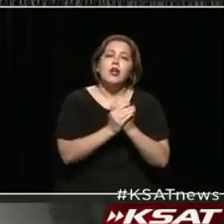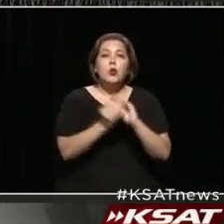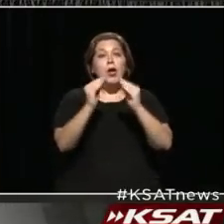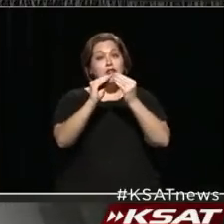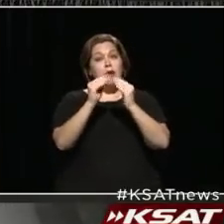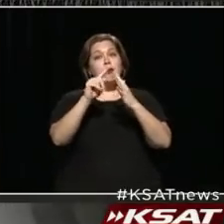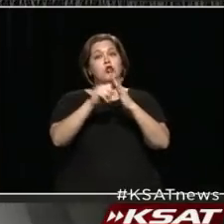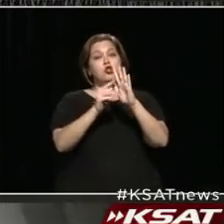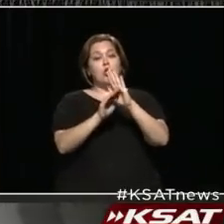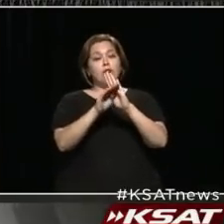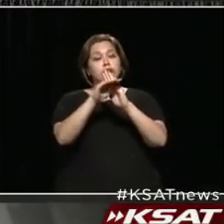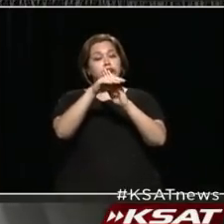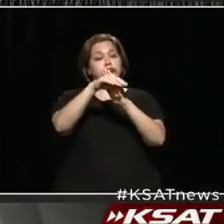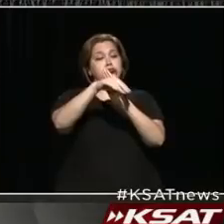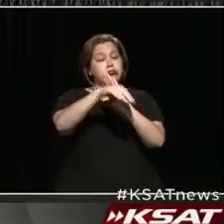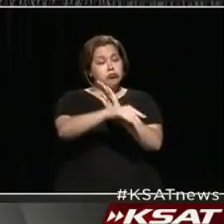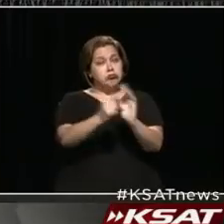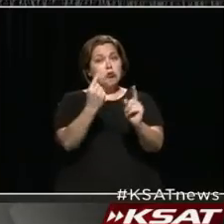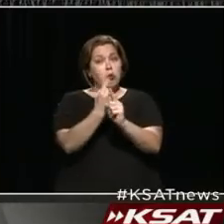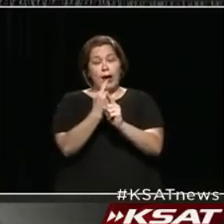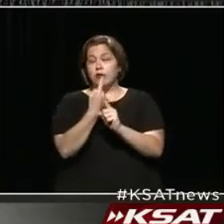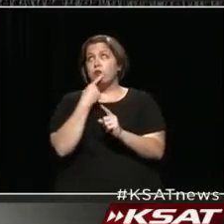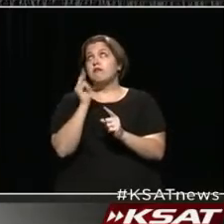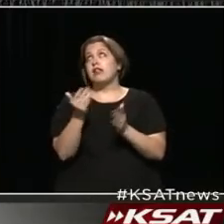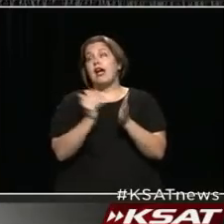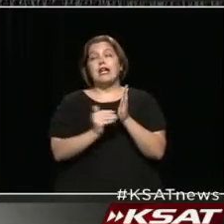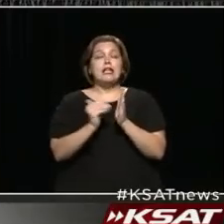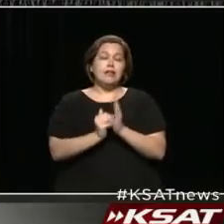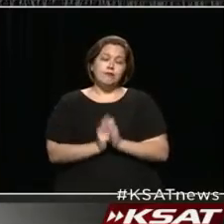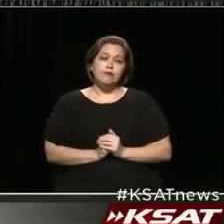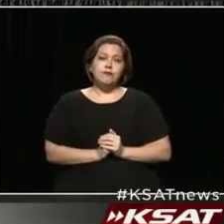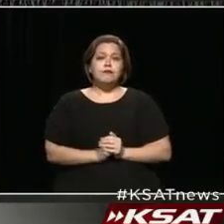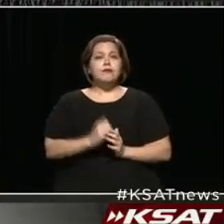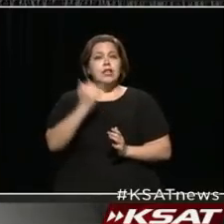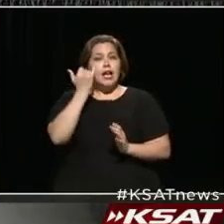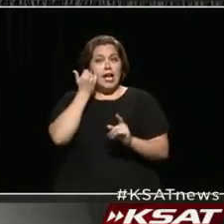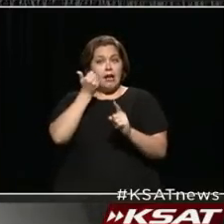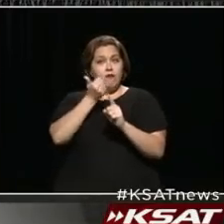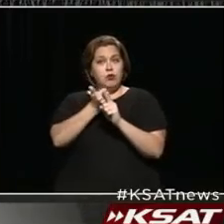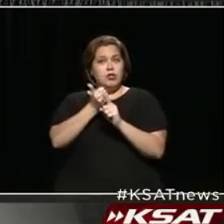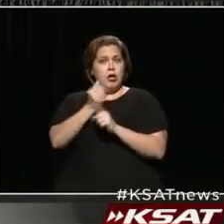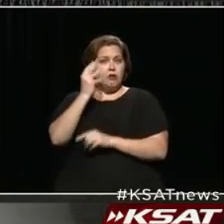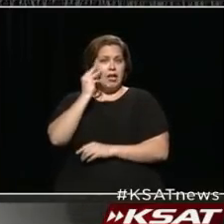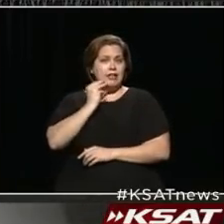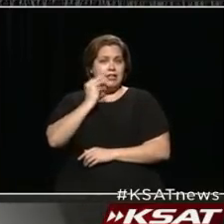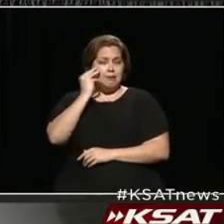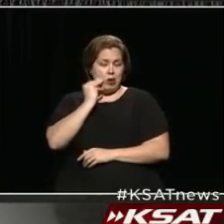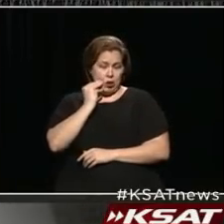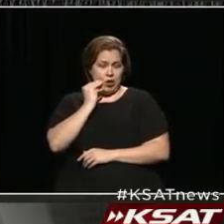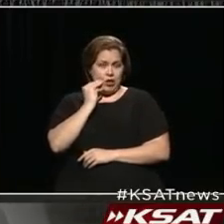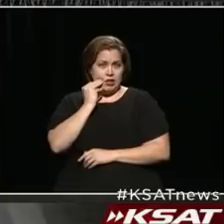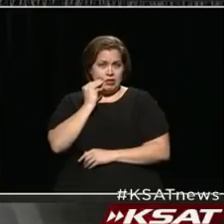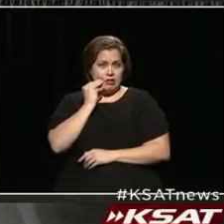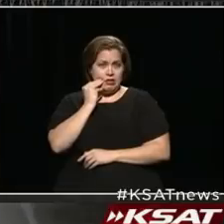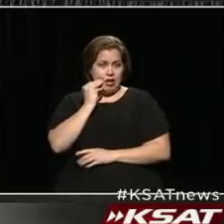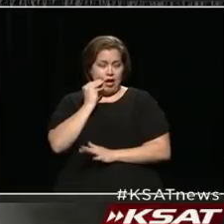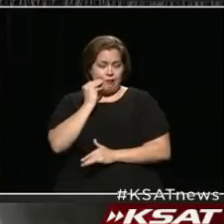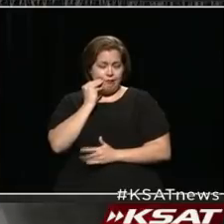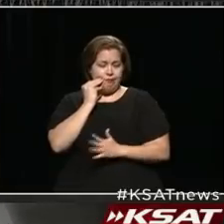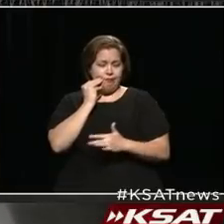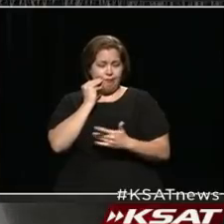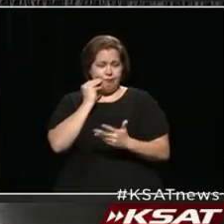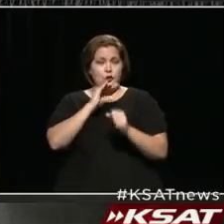are starting to move in the right direction, as we've said repeatedly. If you have suffered and have now